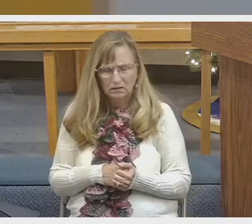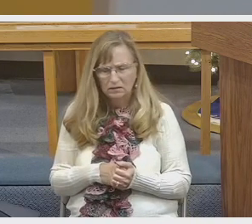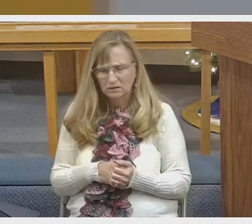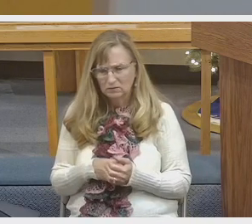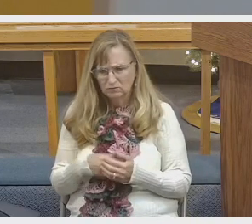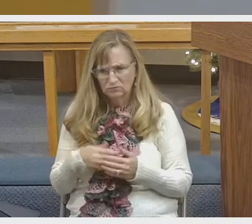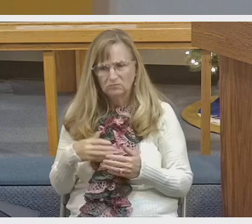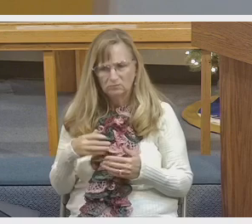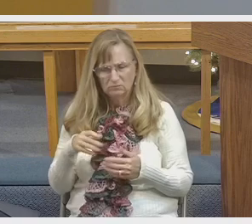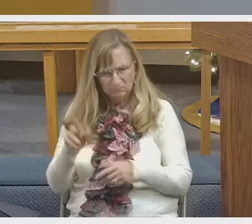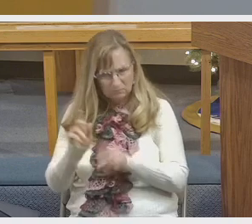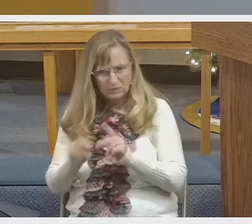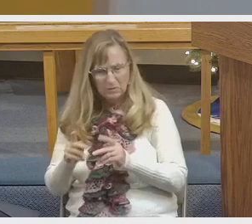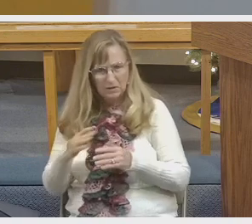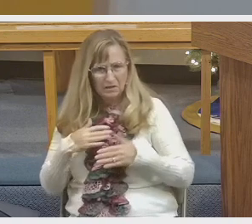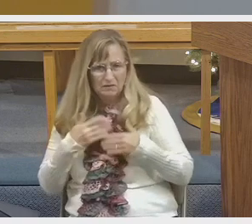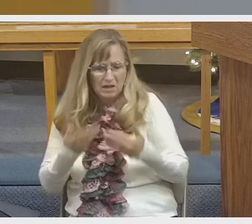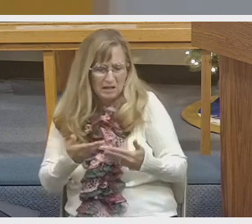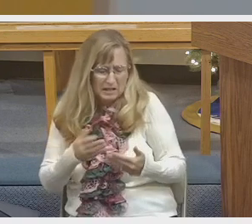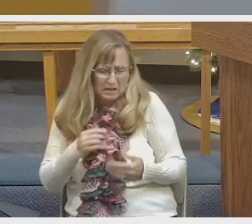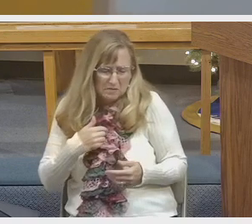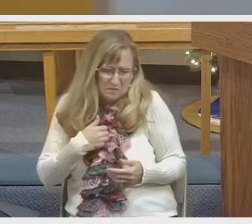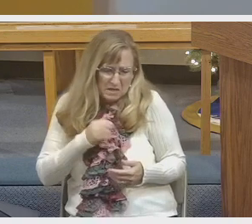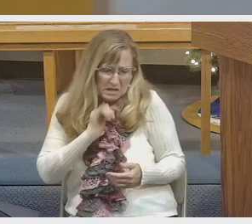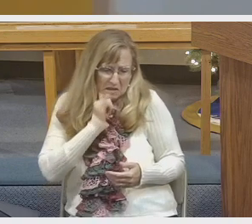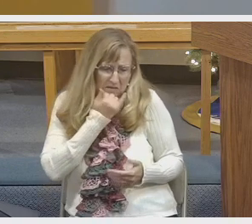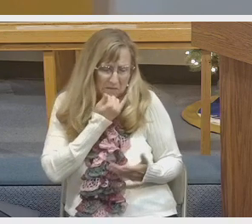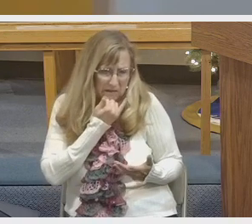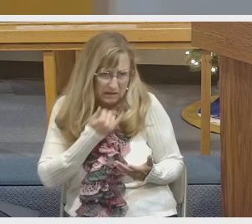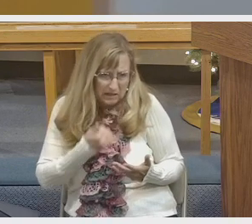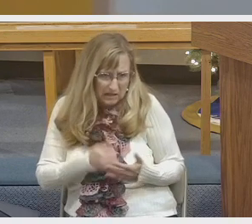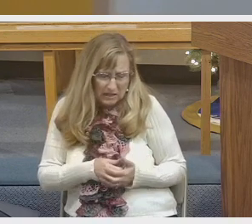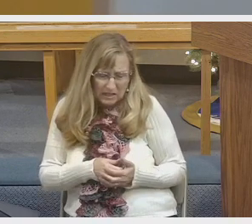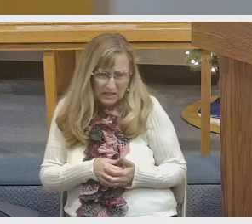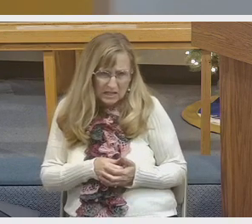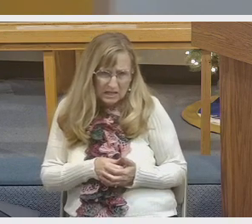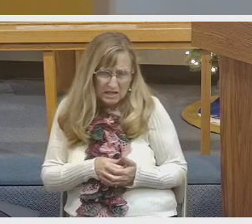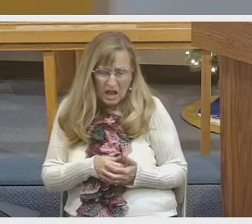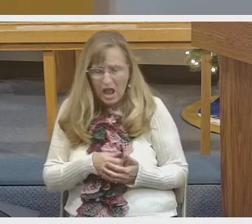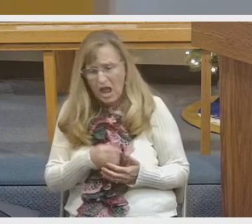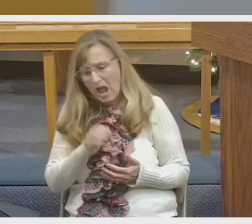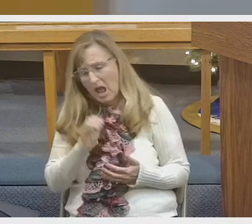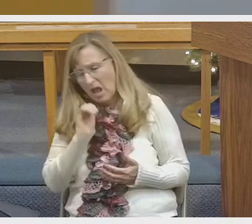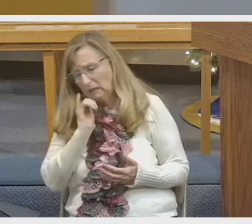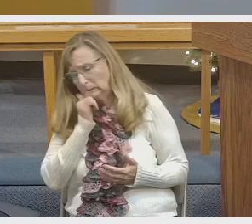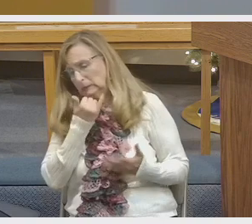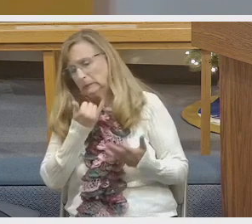confession, people would say, I made a mistake. I had an oops.